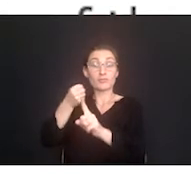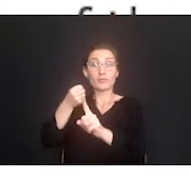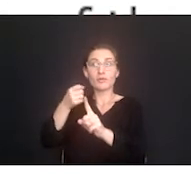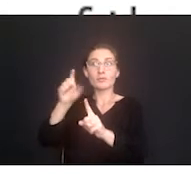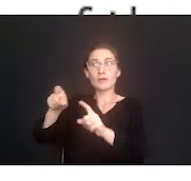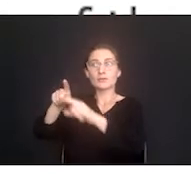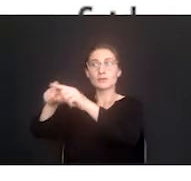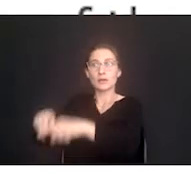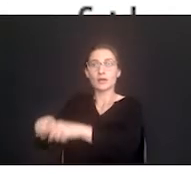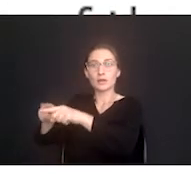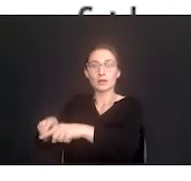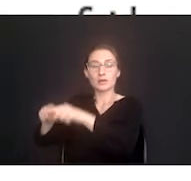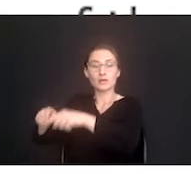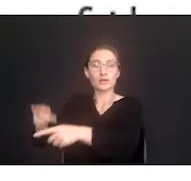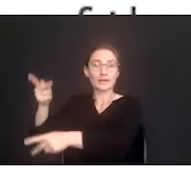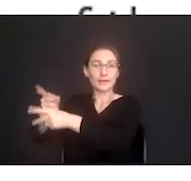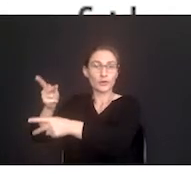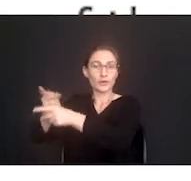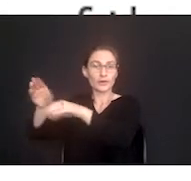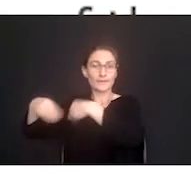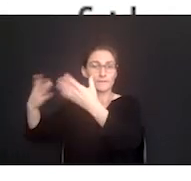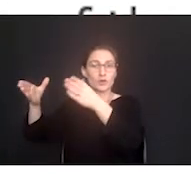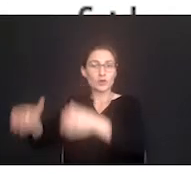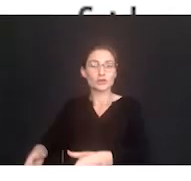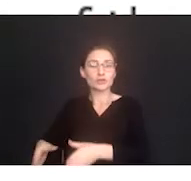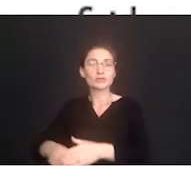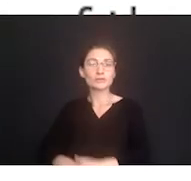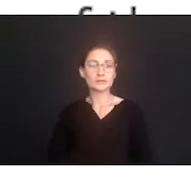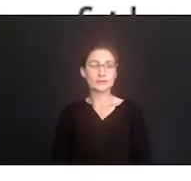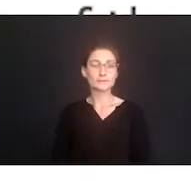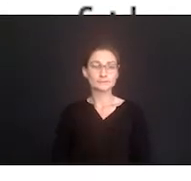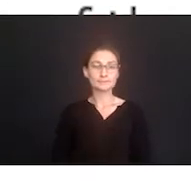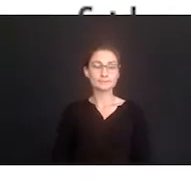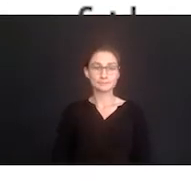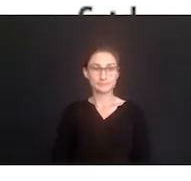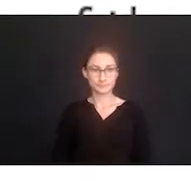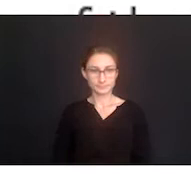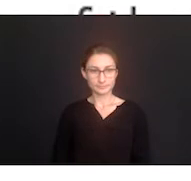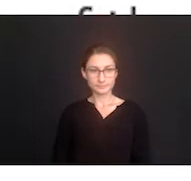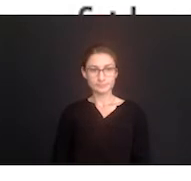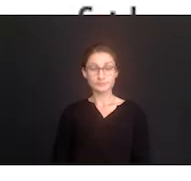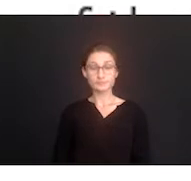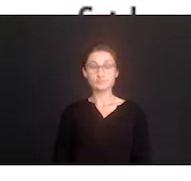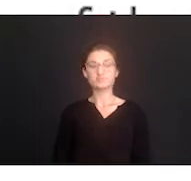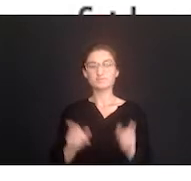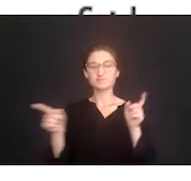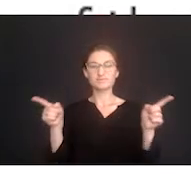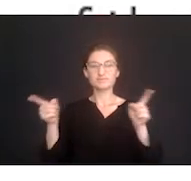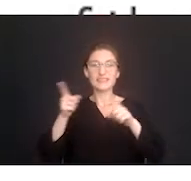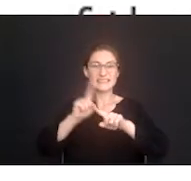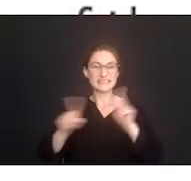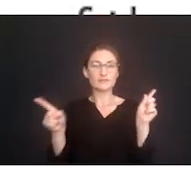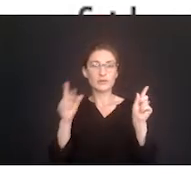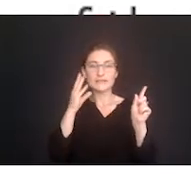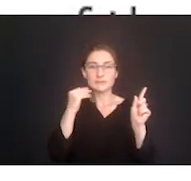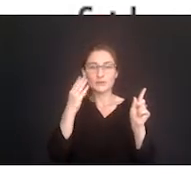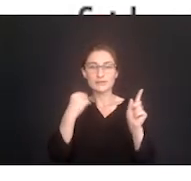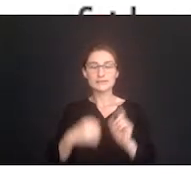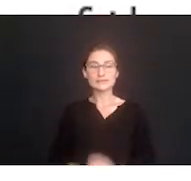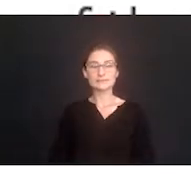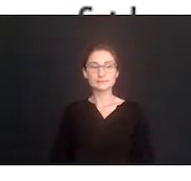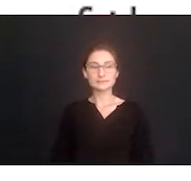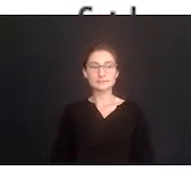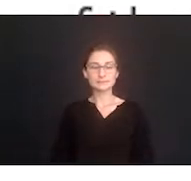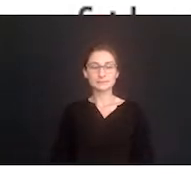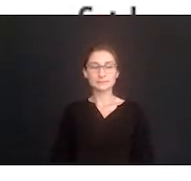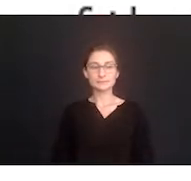people who they are caring for as well as they care for themselves with this condition. So it may be very different for each